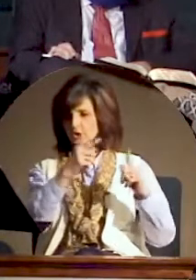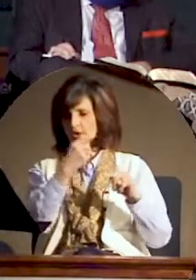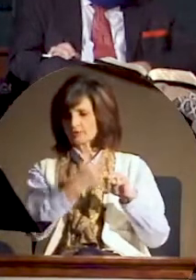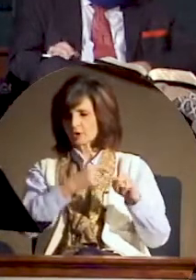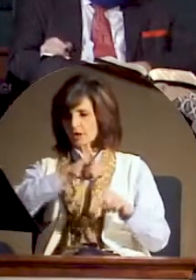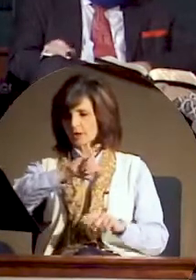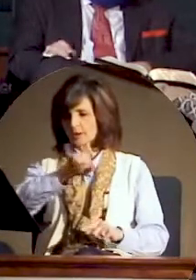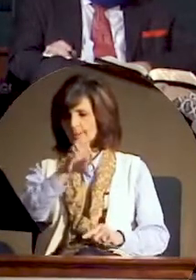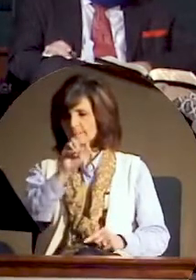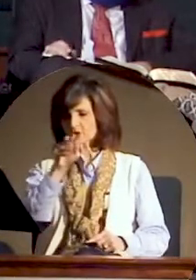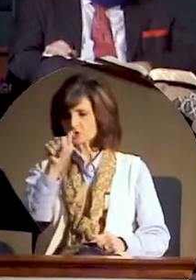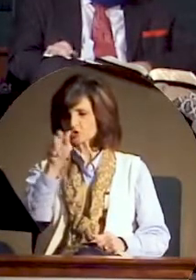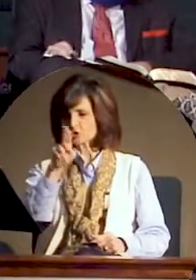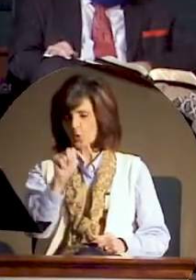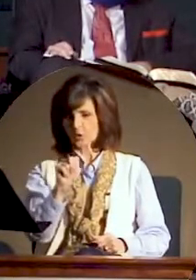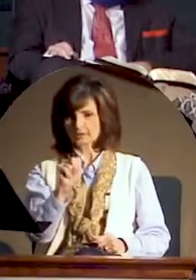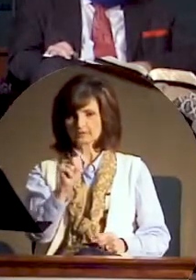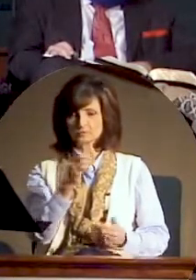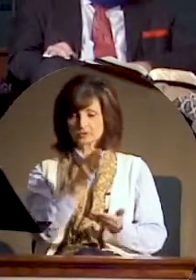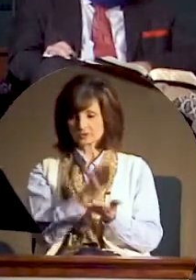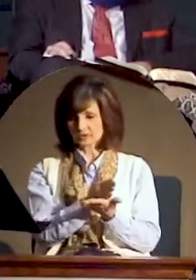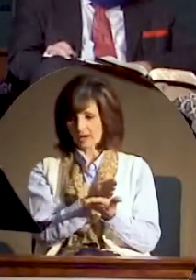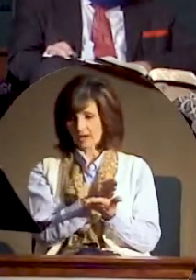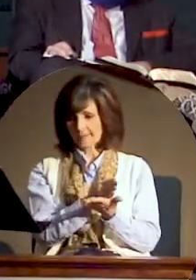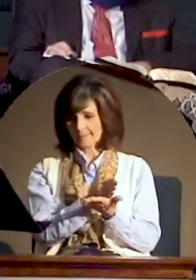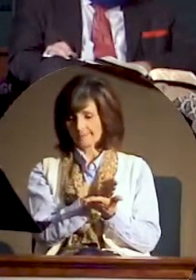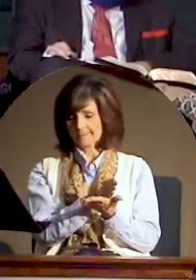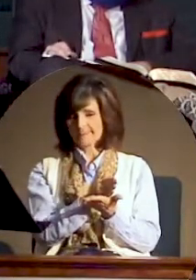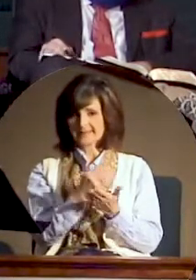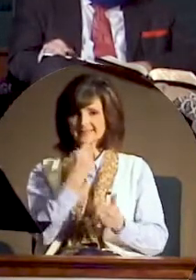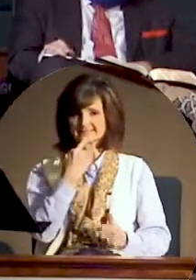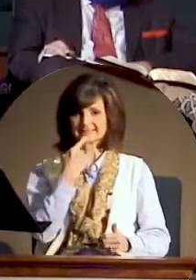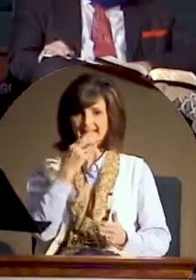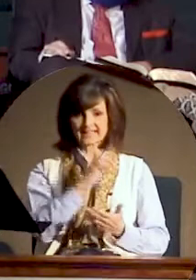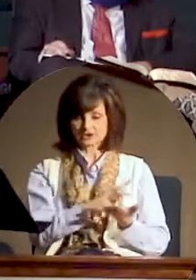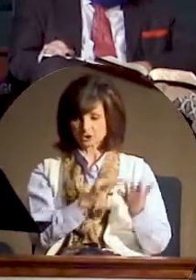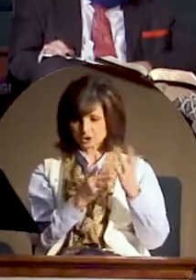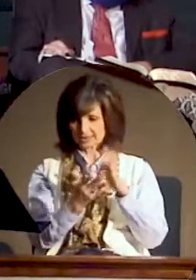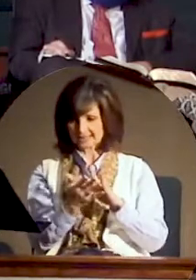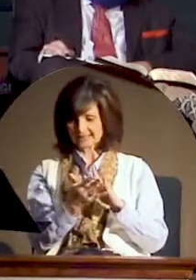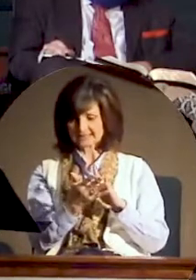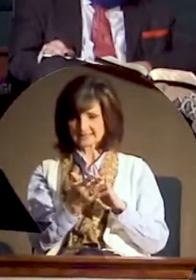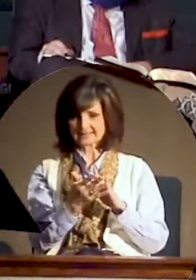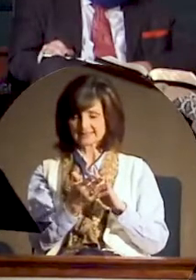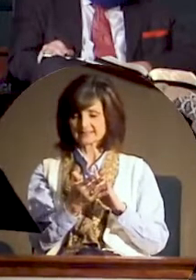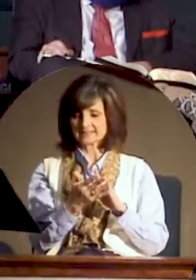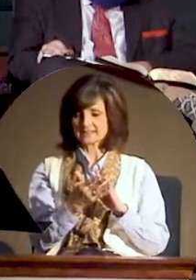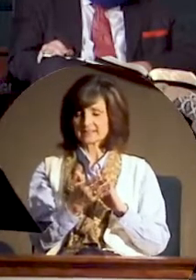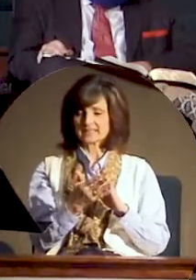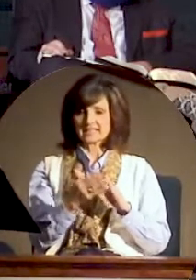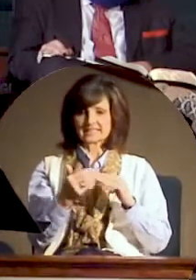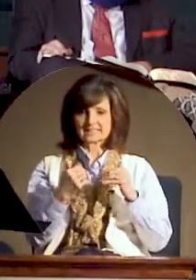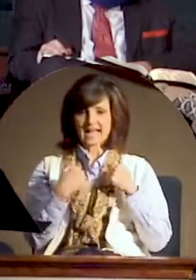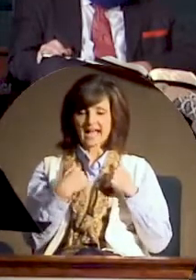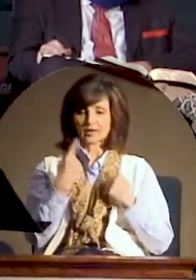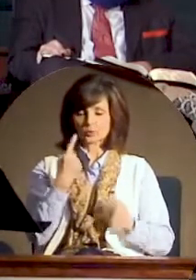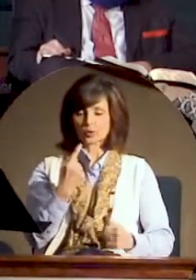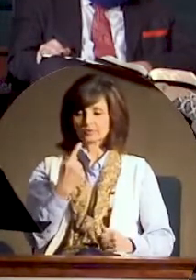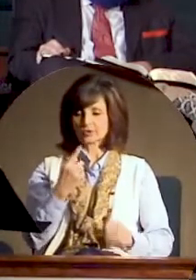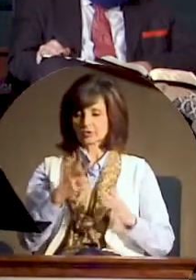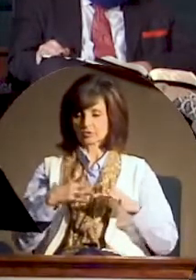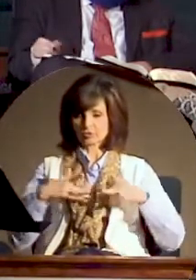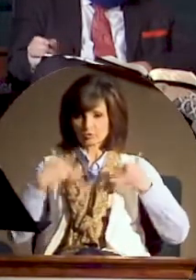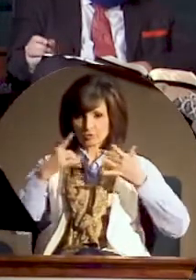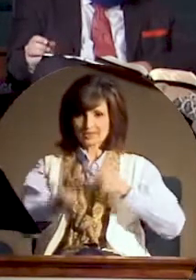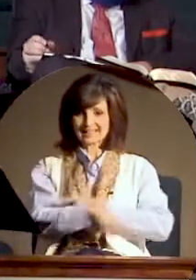from Jordan. Now, just to stop right there and say that Jesus has just had probably one of the highlight days of his life